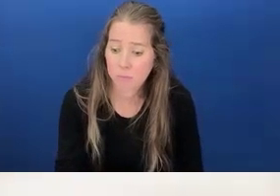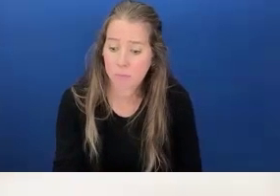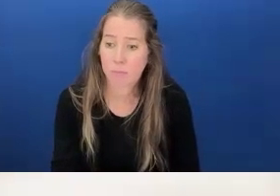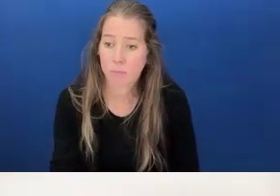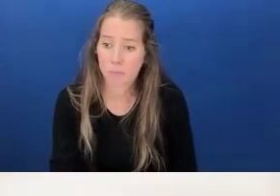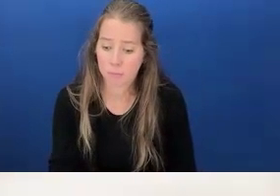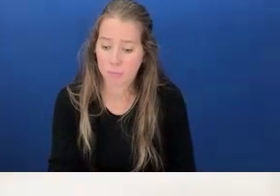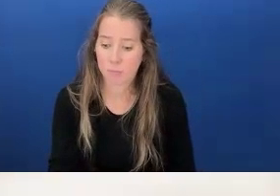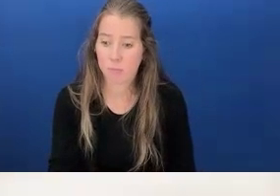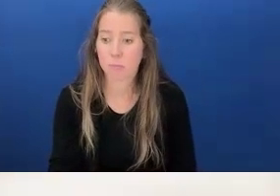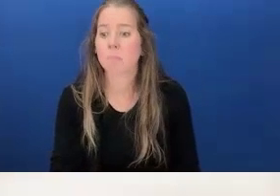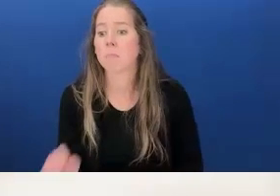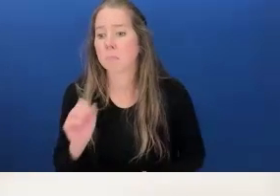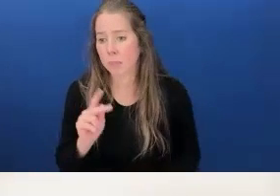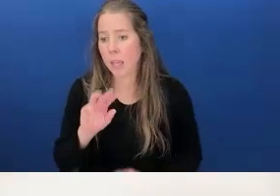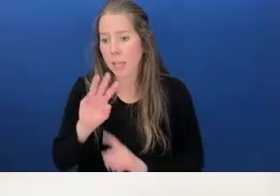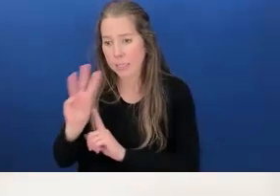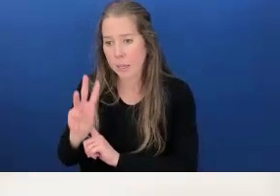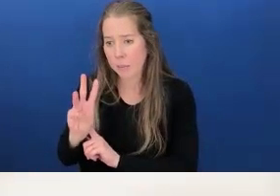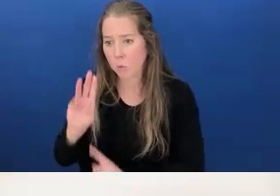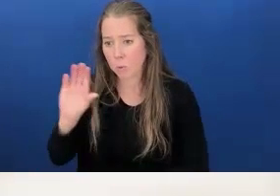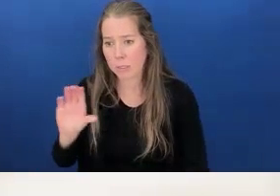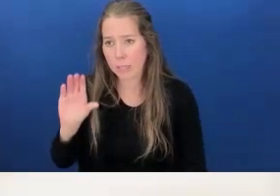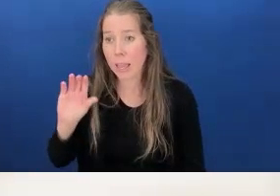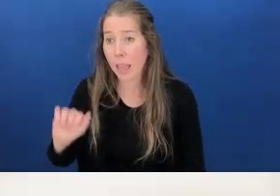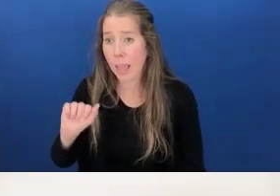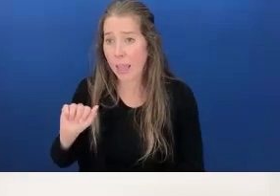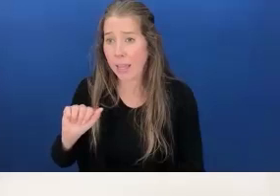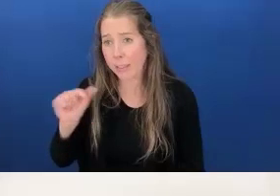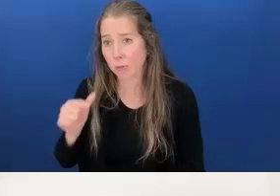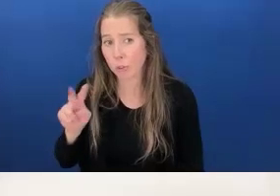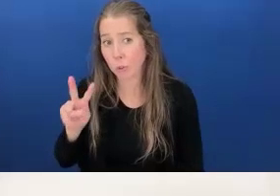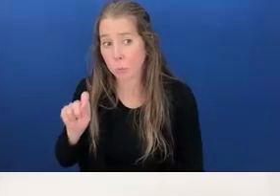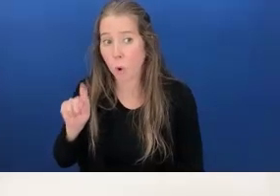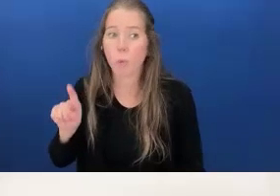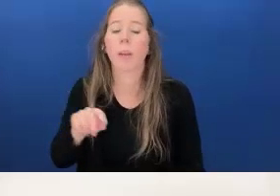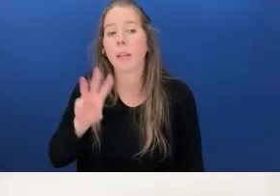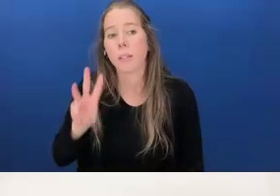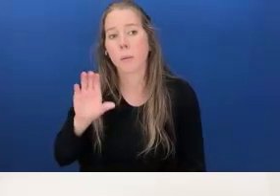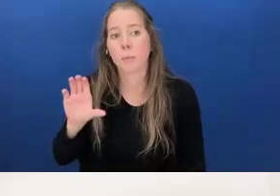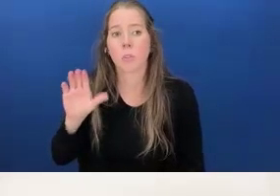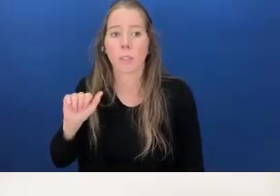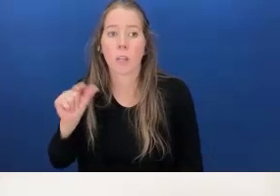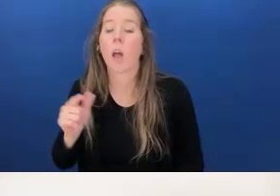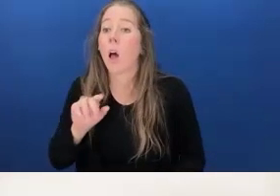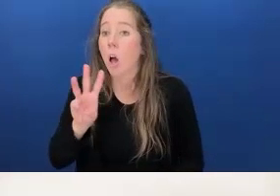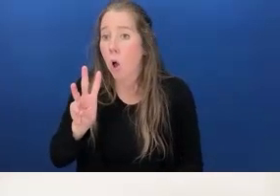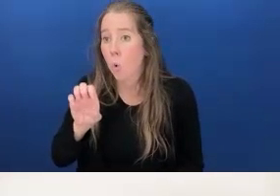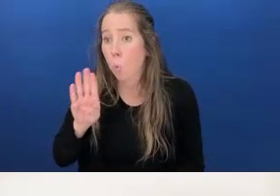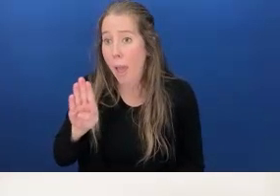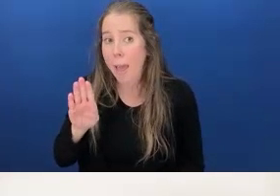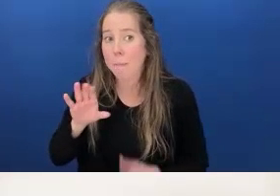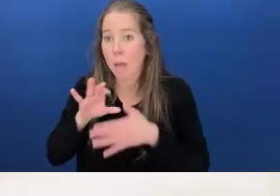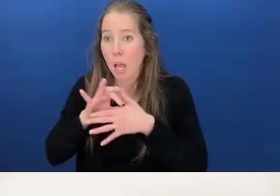Okay, so what is it? WCAG. WCAG stands for Web Content